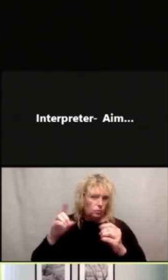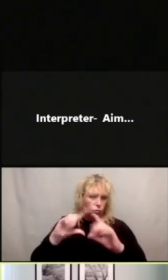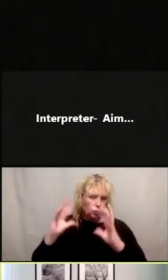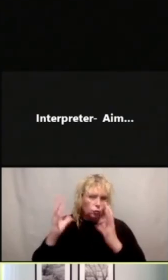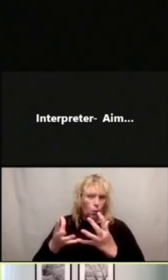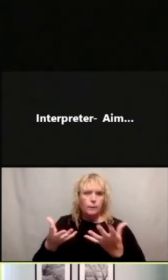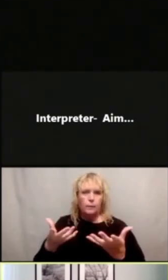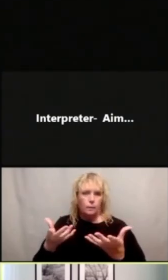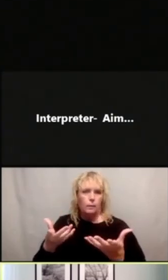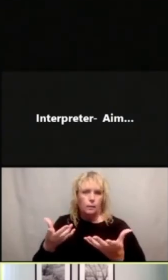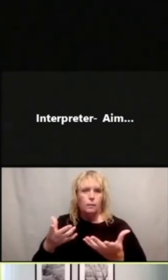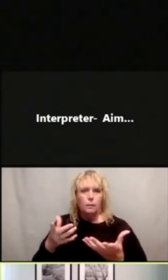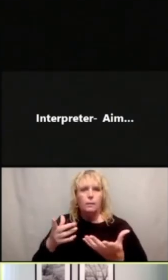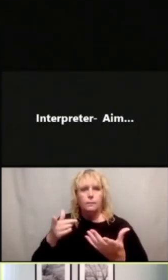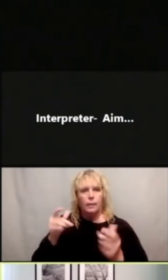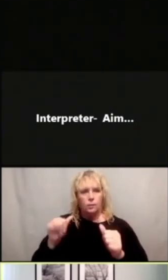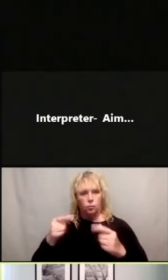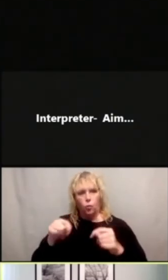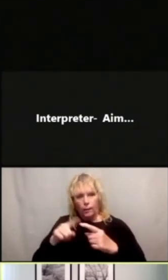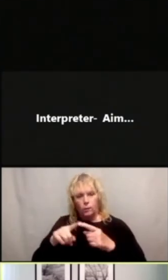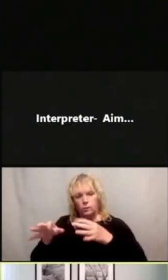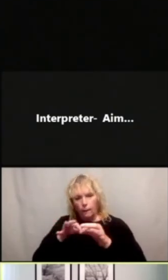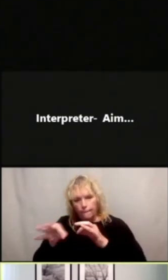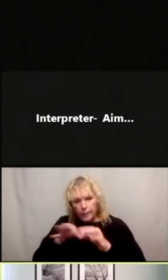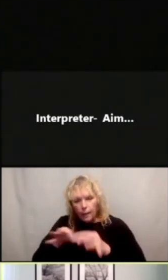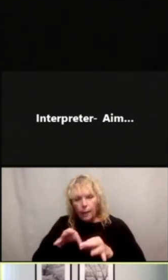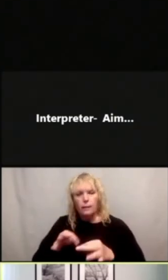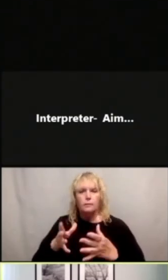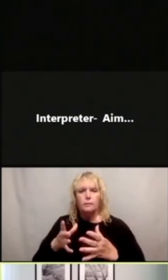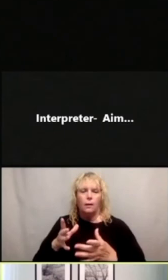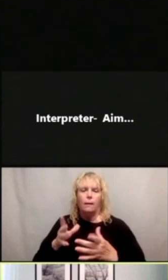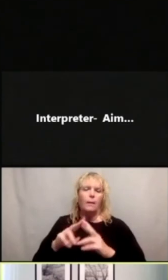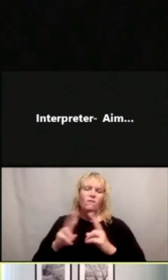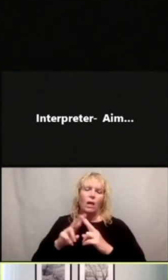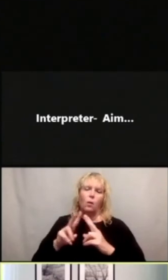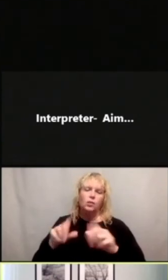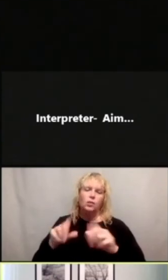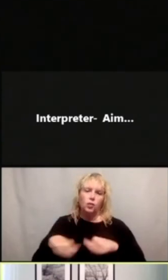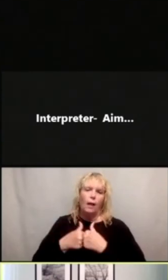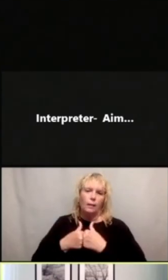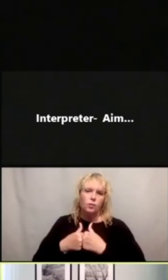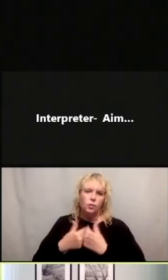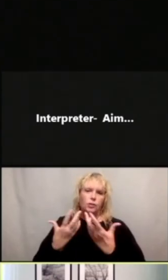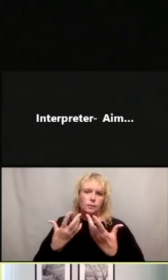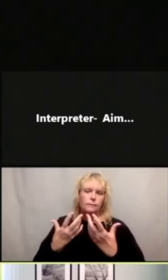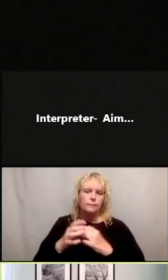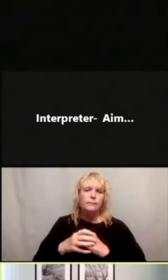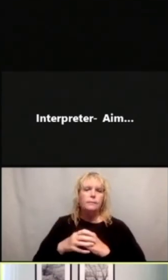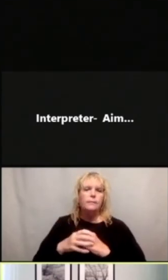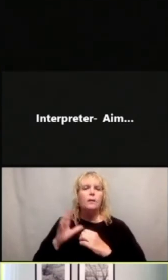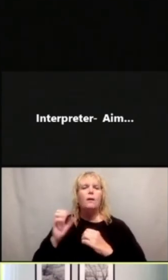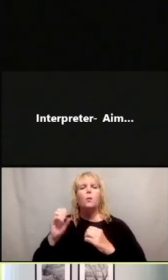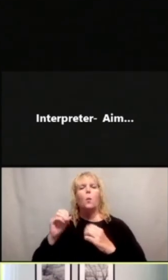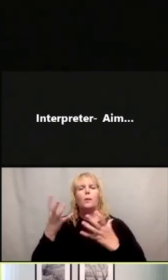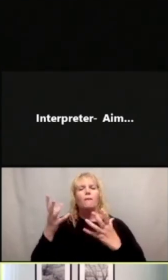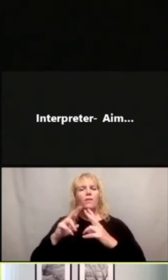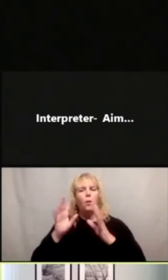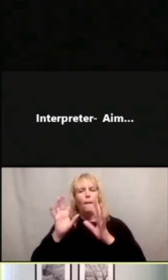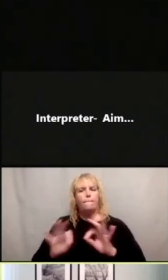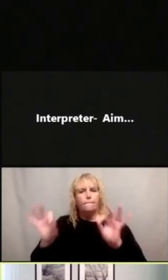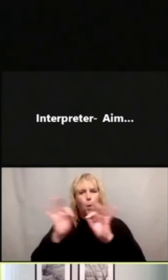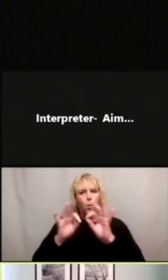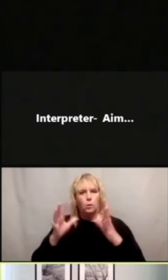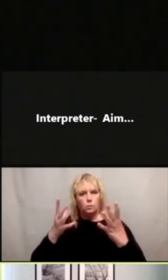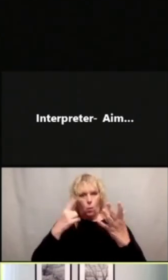People are trying to explain things in plain language, but we all know it's really challenging. And so it's really important for us to